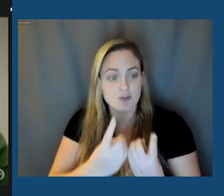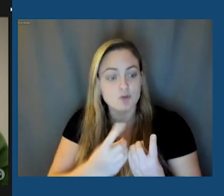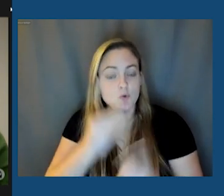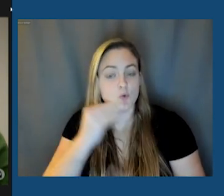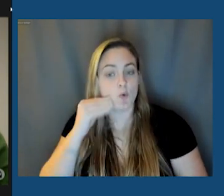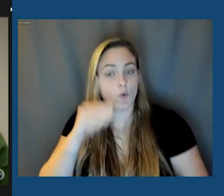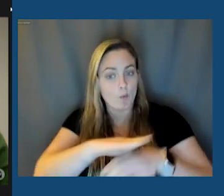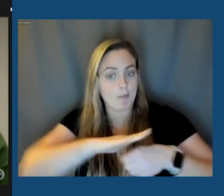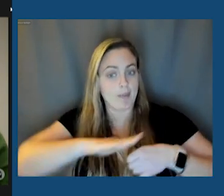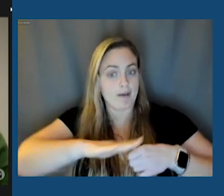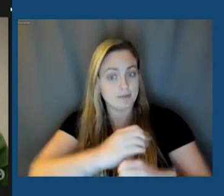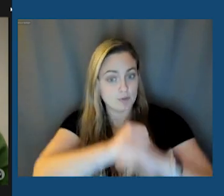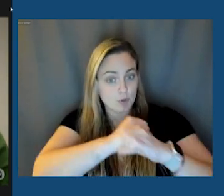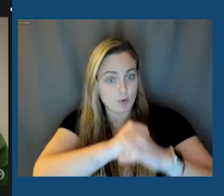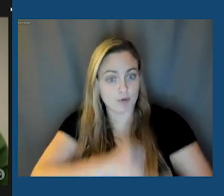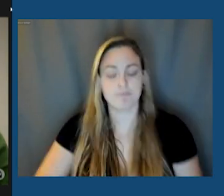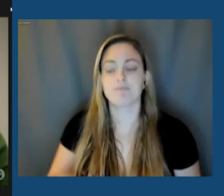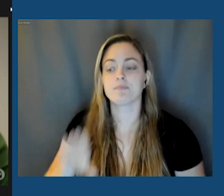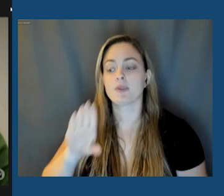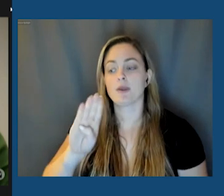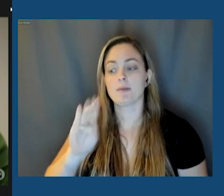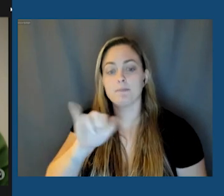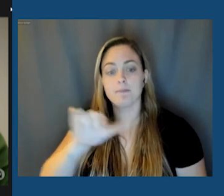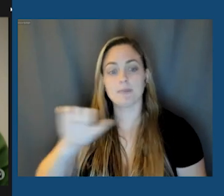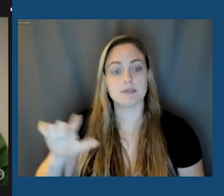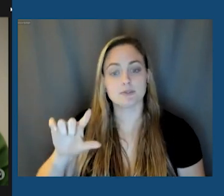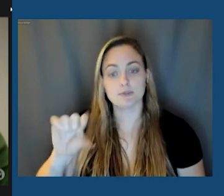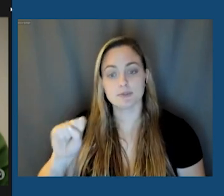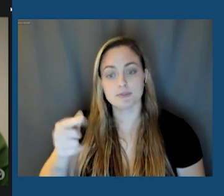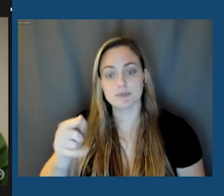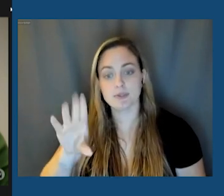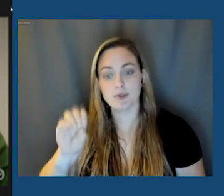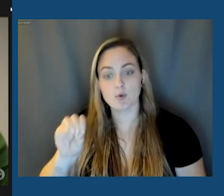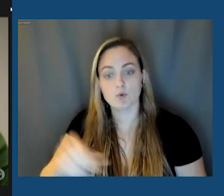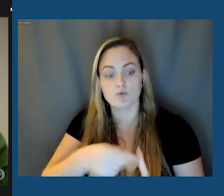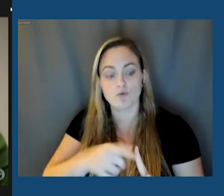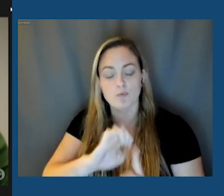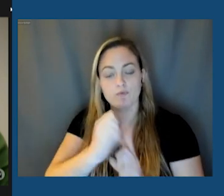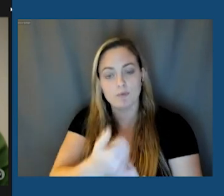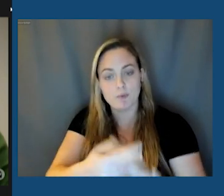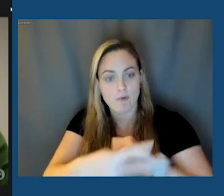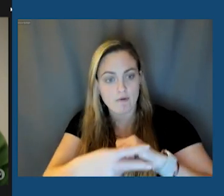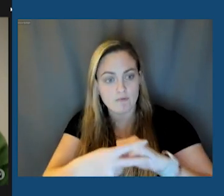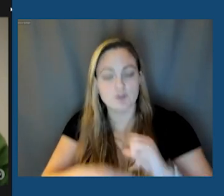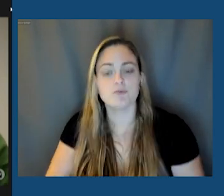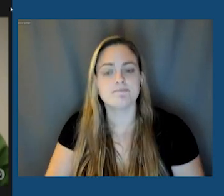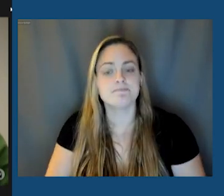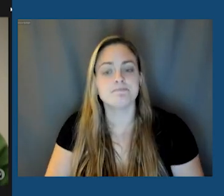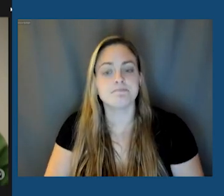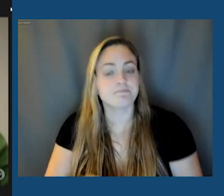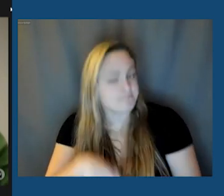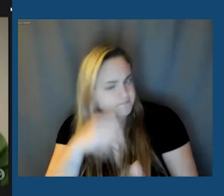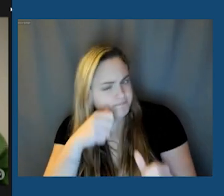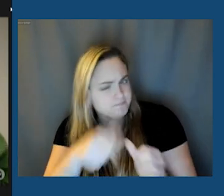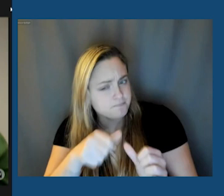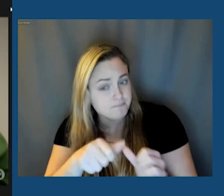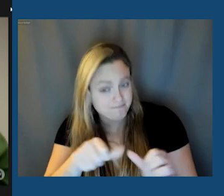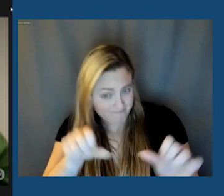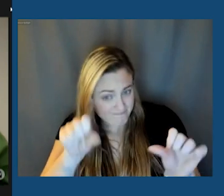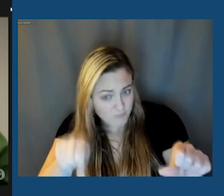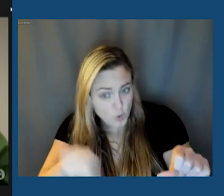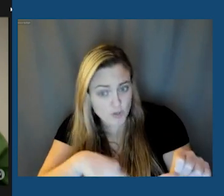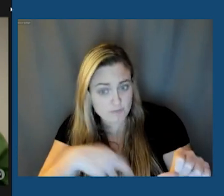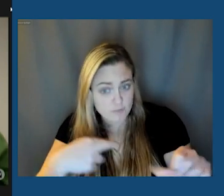Services, and Commissioner Basil Sagos from the Department of Environmental Conservation. Now make no mistake, this could be a